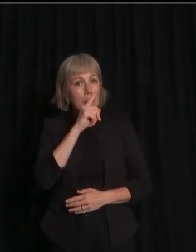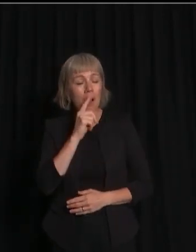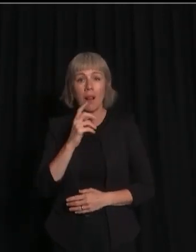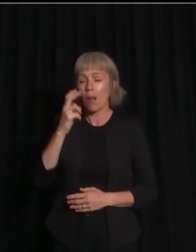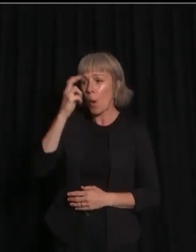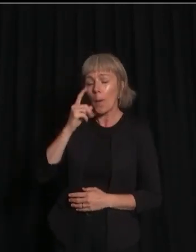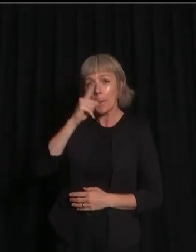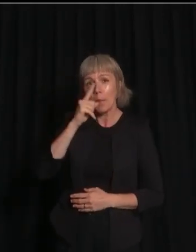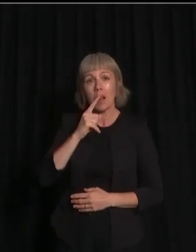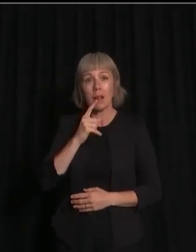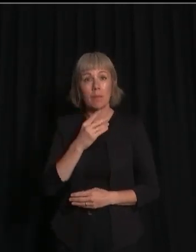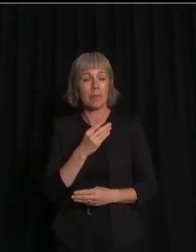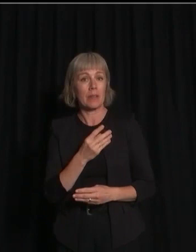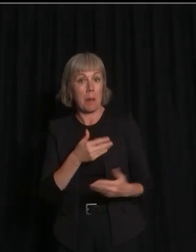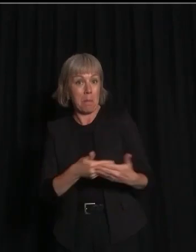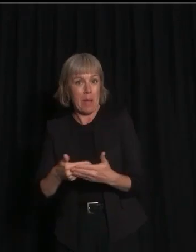babies that aren't even born yet.